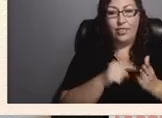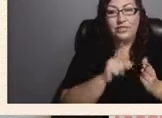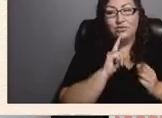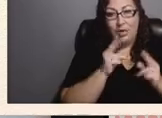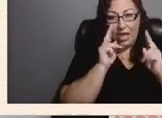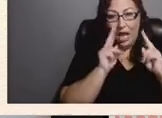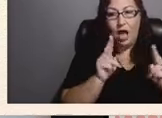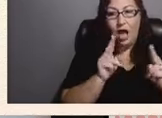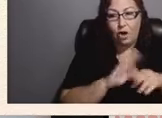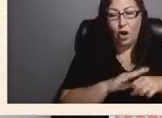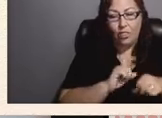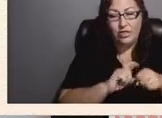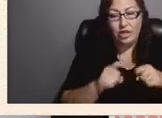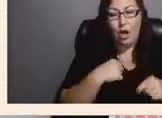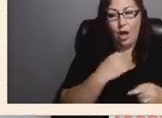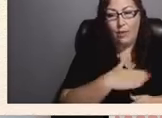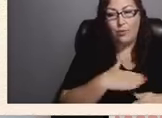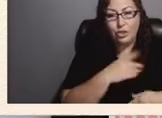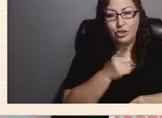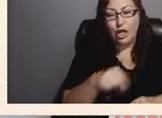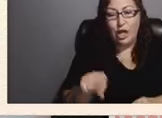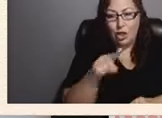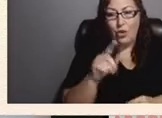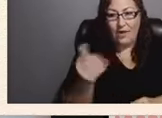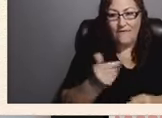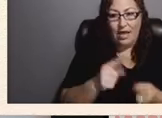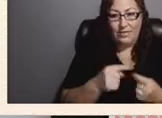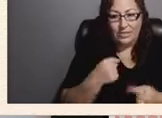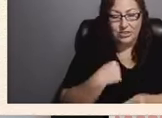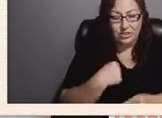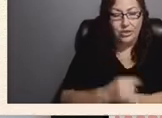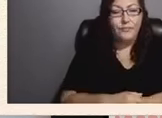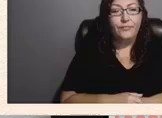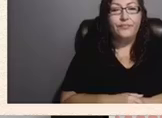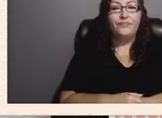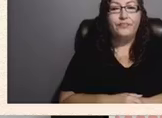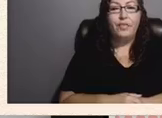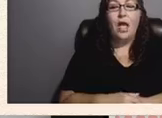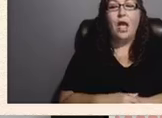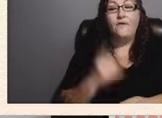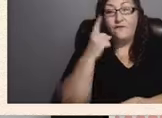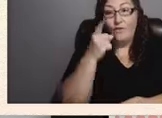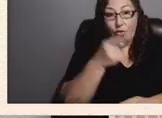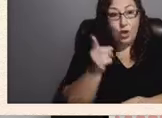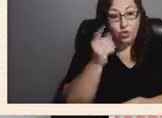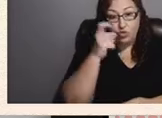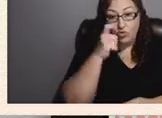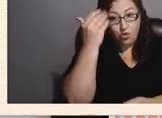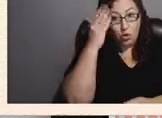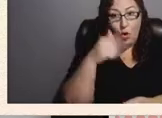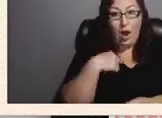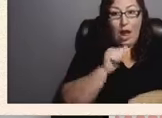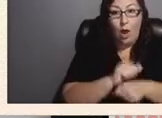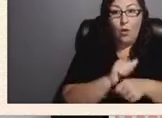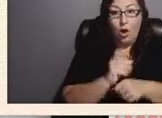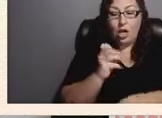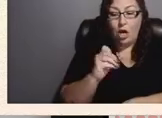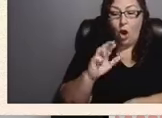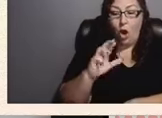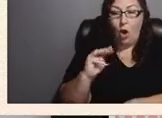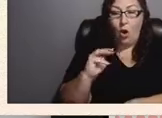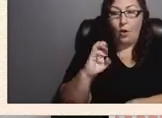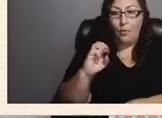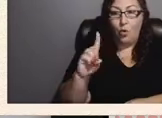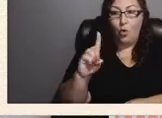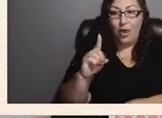do appreciate you all inviting me to this. For those that don't know, I work at Armwood High School. I'm the